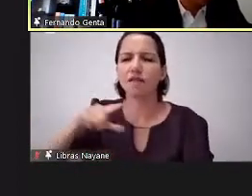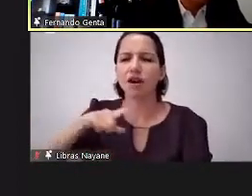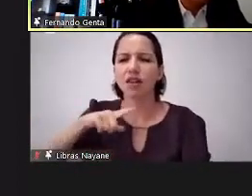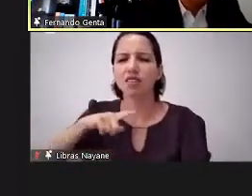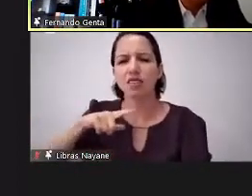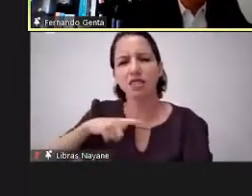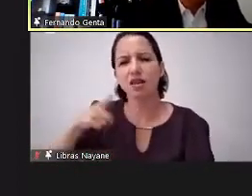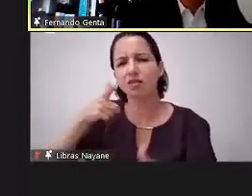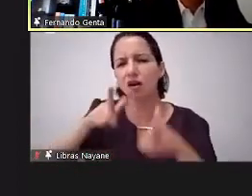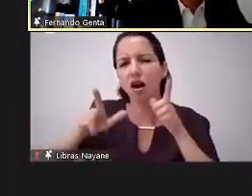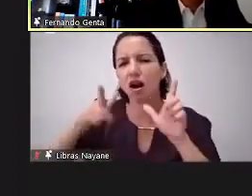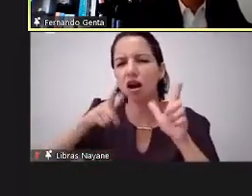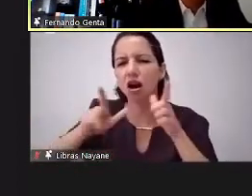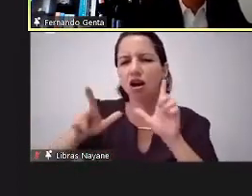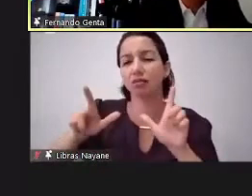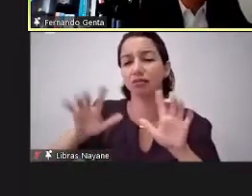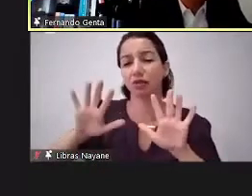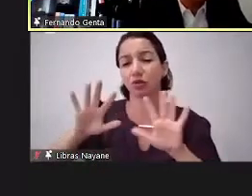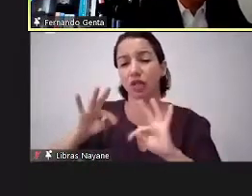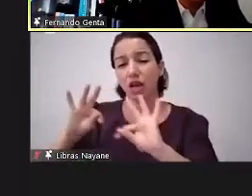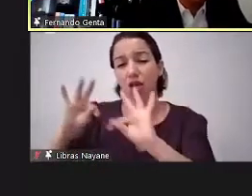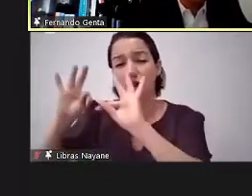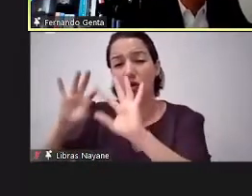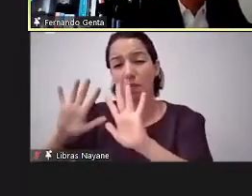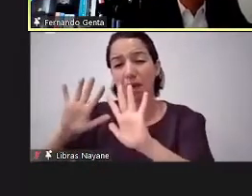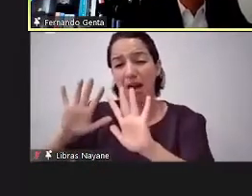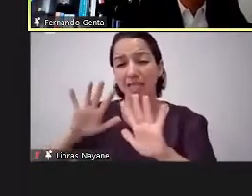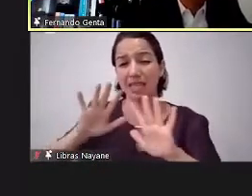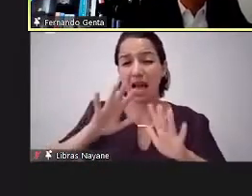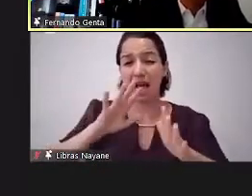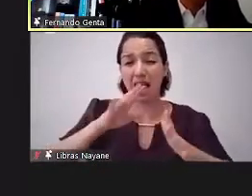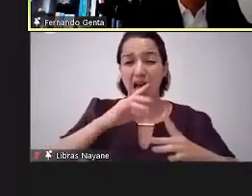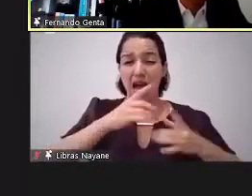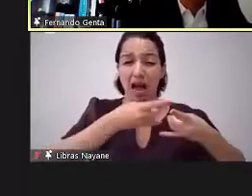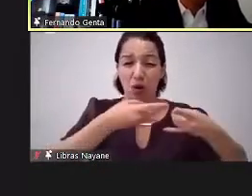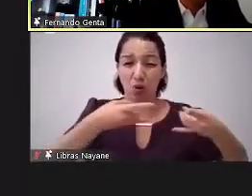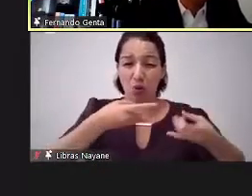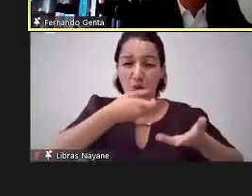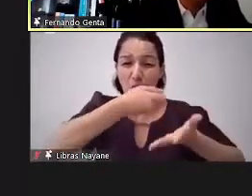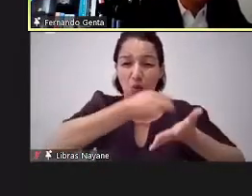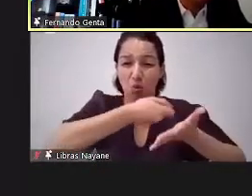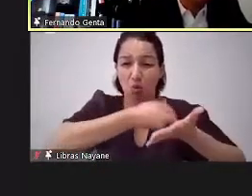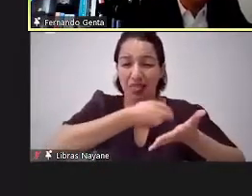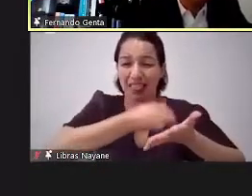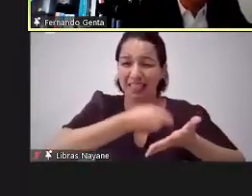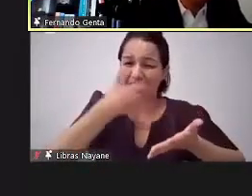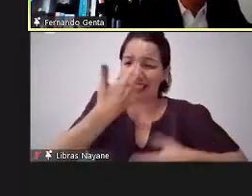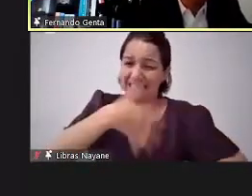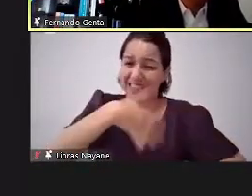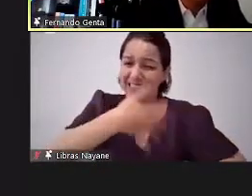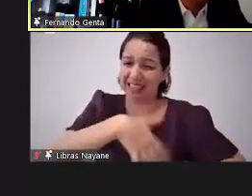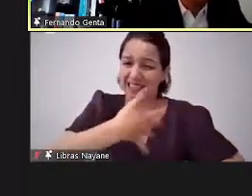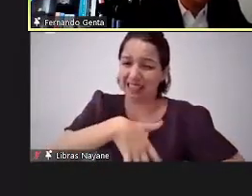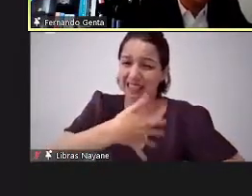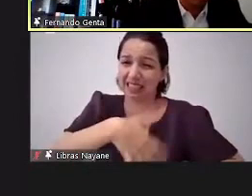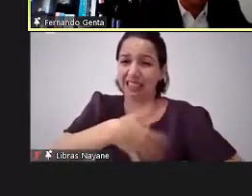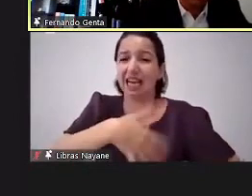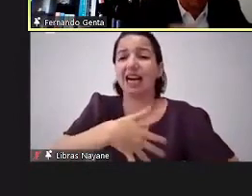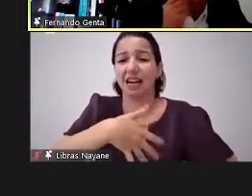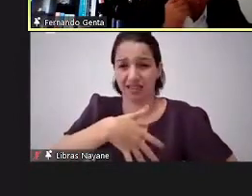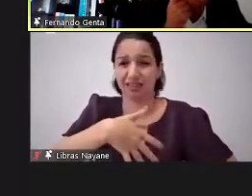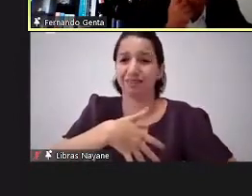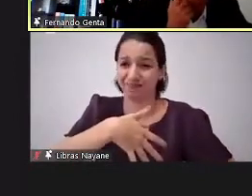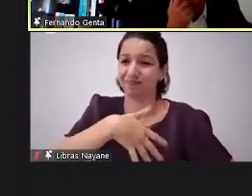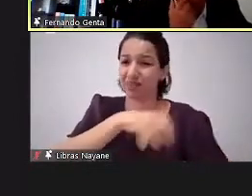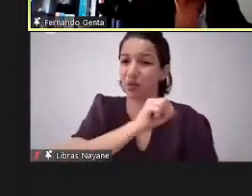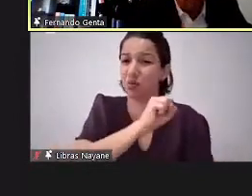trade-off, but what is left is a high bill, and what we'll have to pay, what